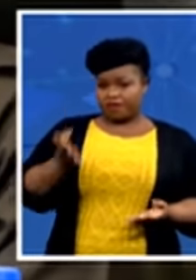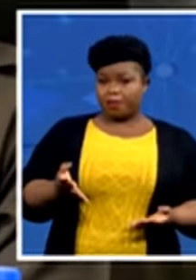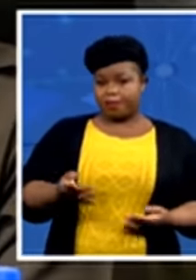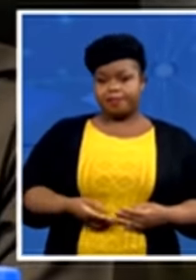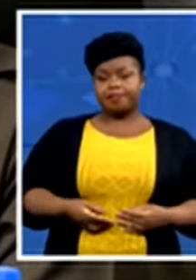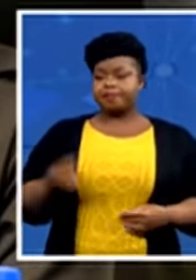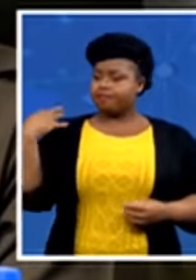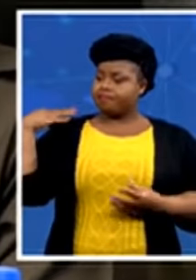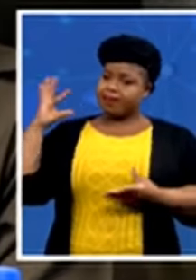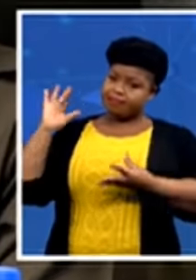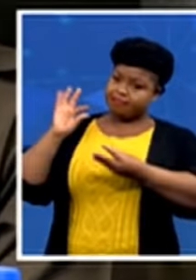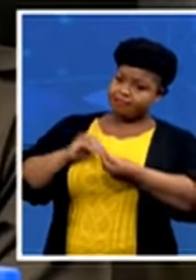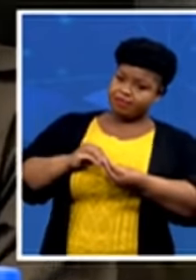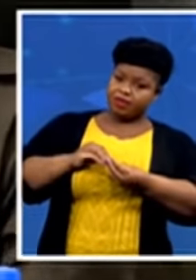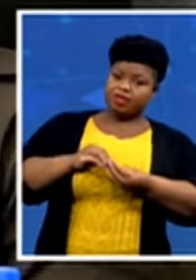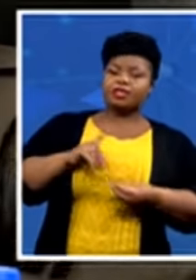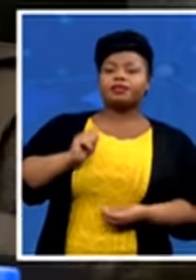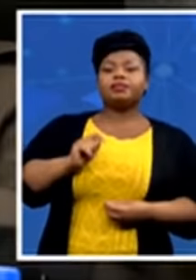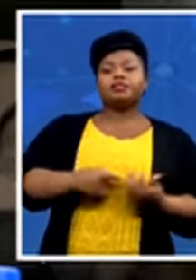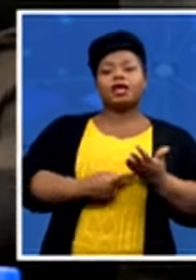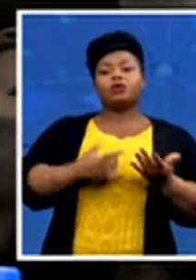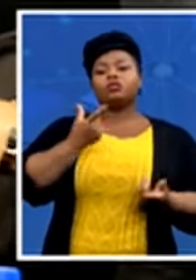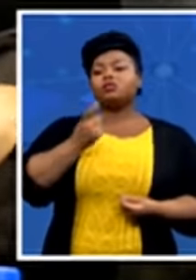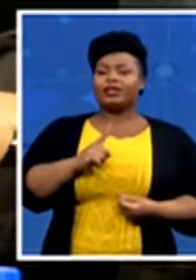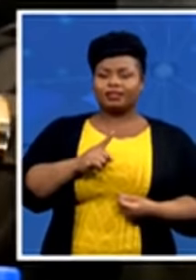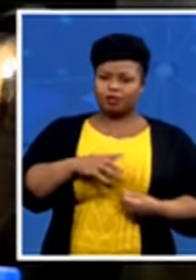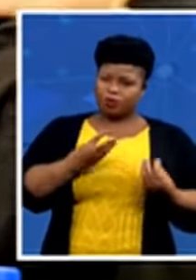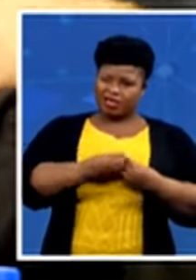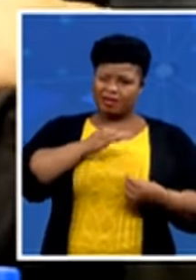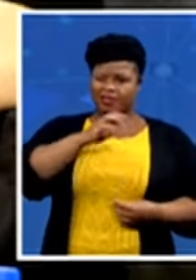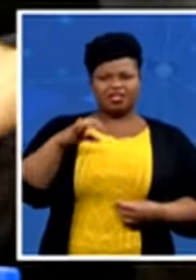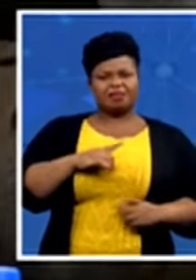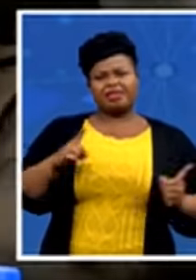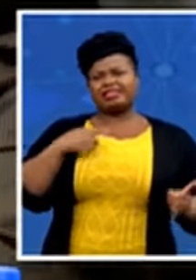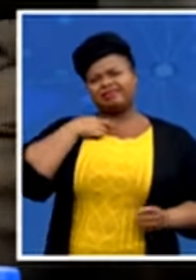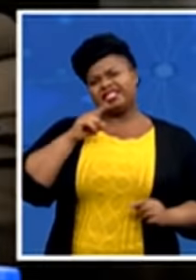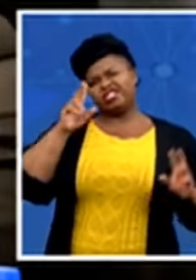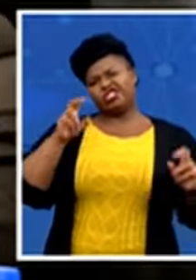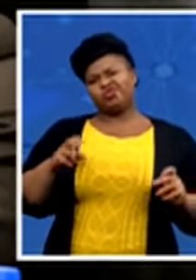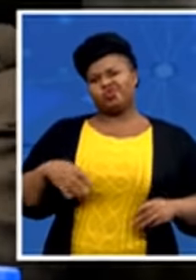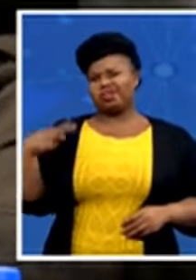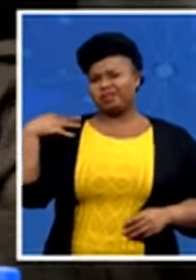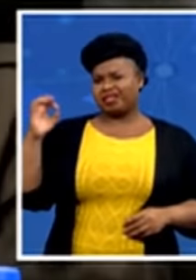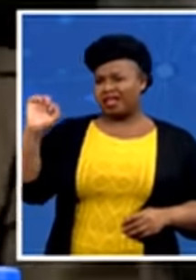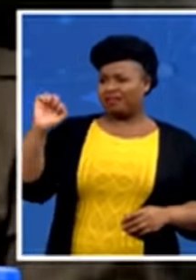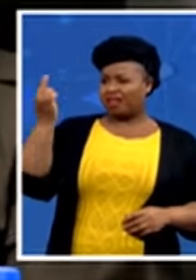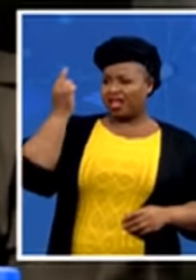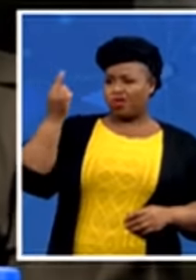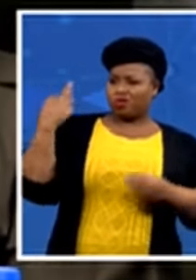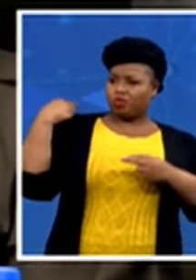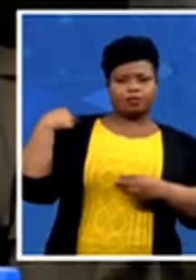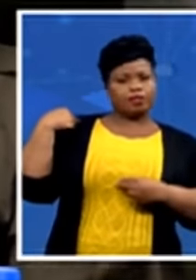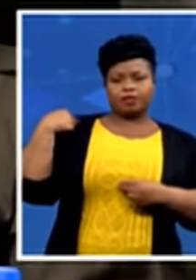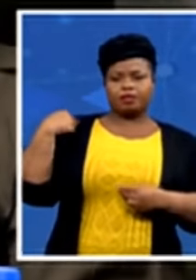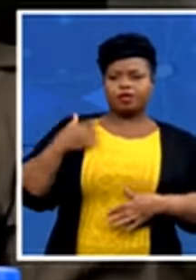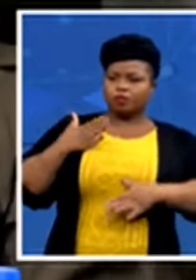MEC. Unfortunately, this matter is not ministers alone who act. I act with my colleagues. It's a concurrent